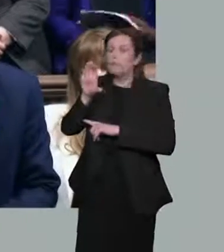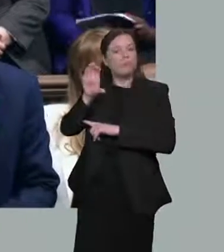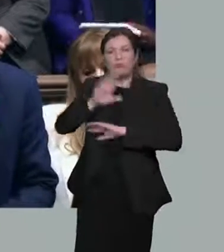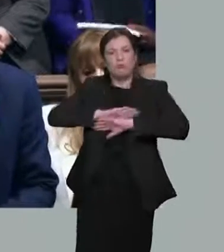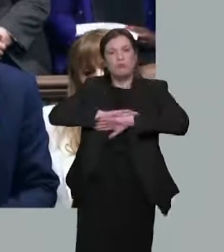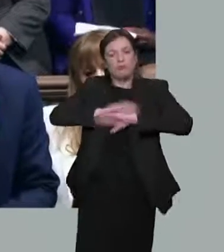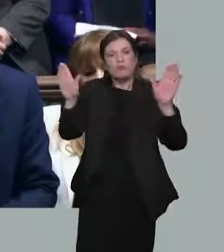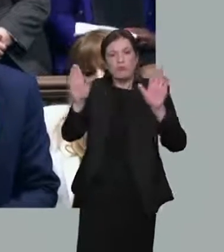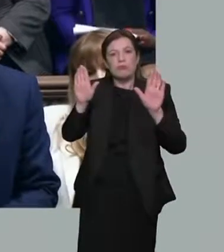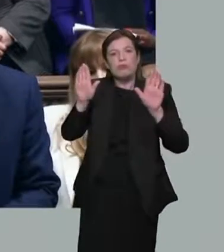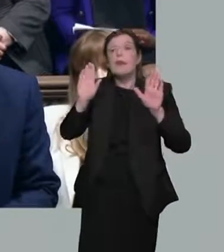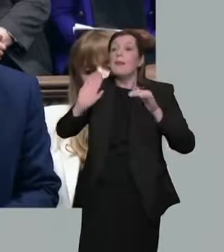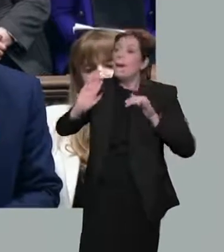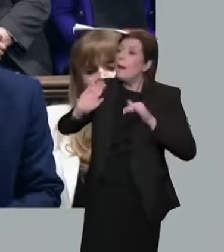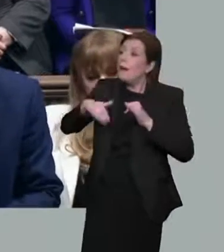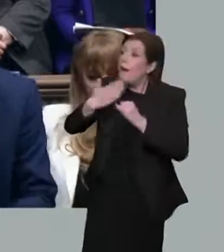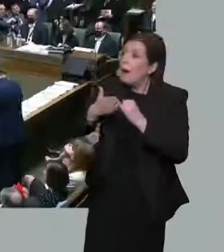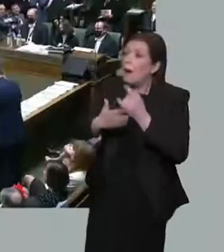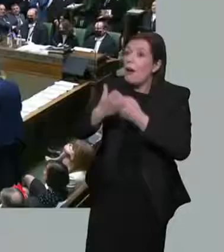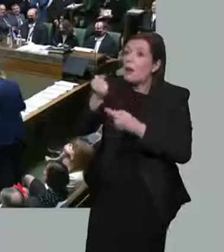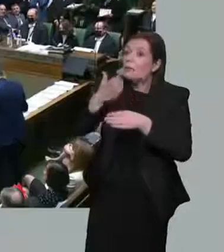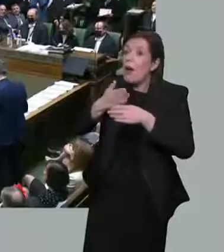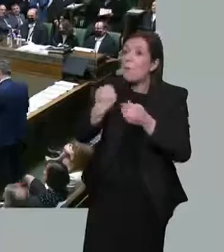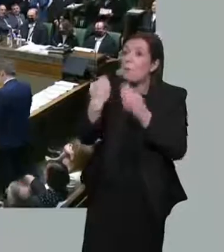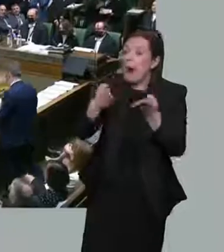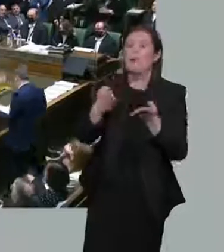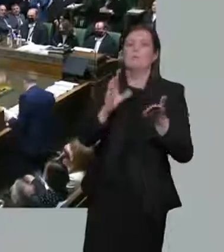break until they reinstate the workforce?